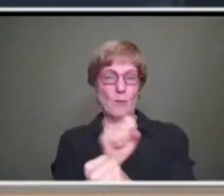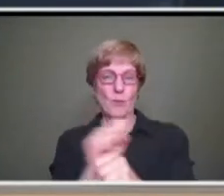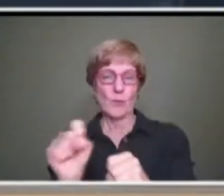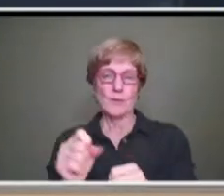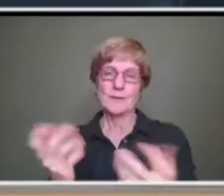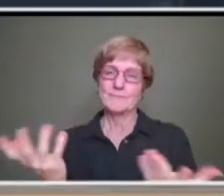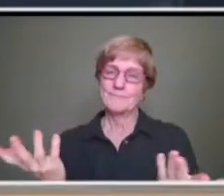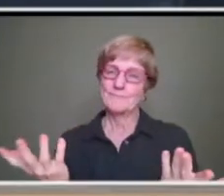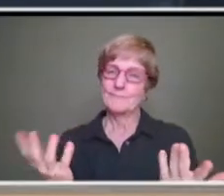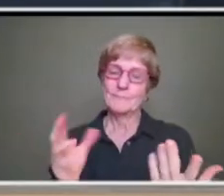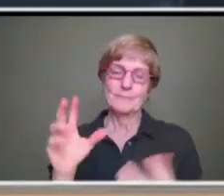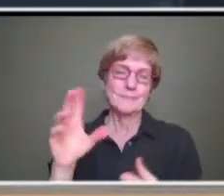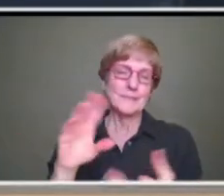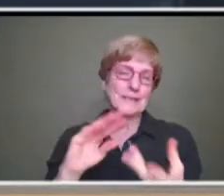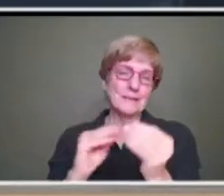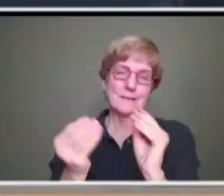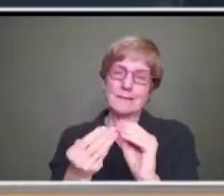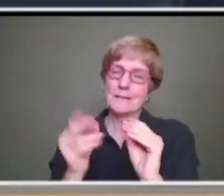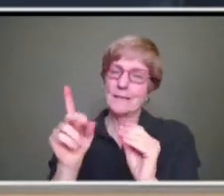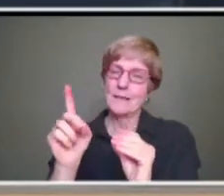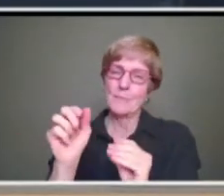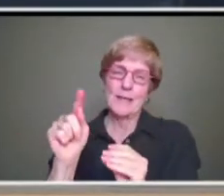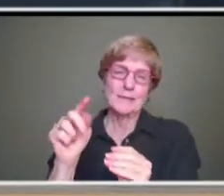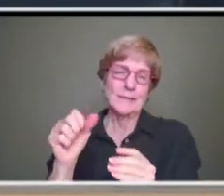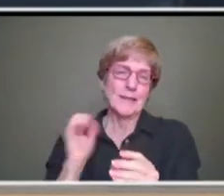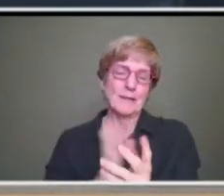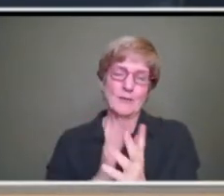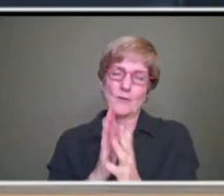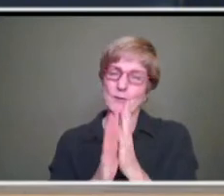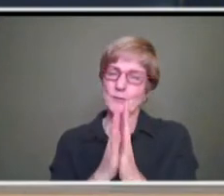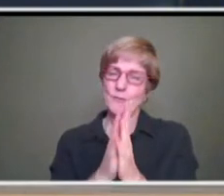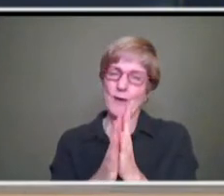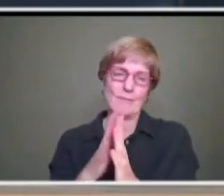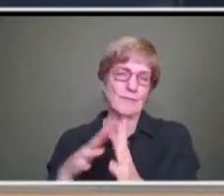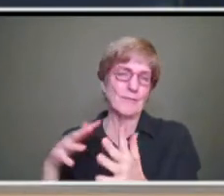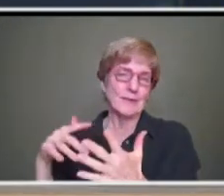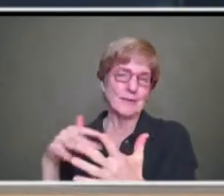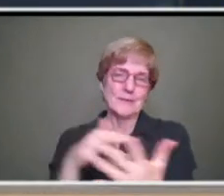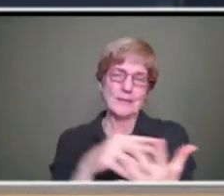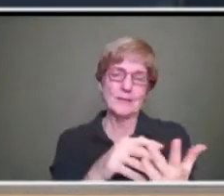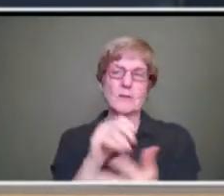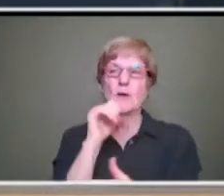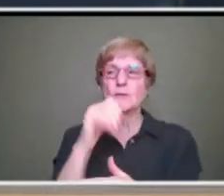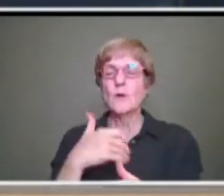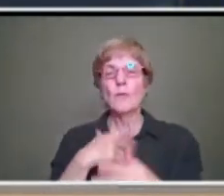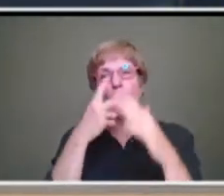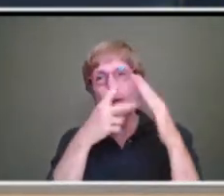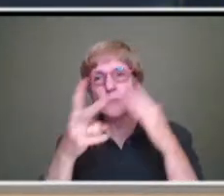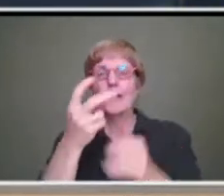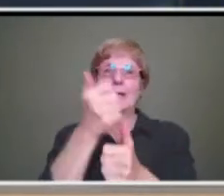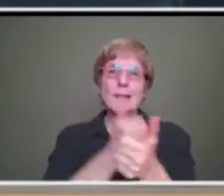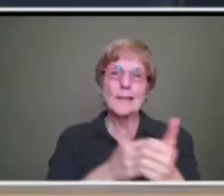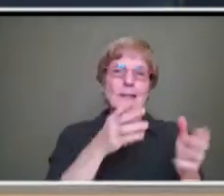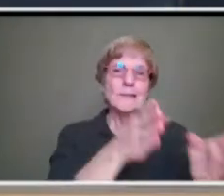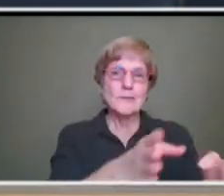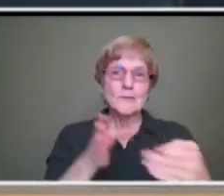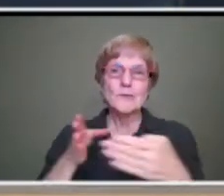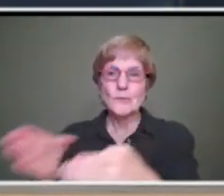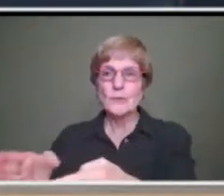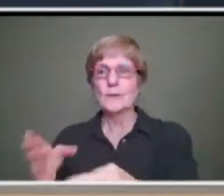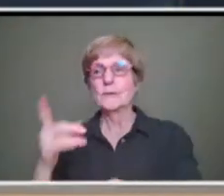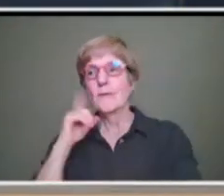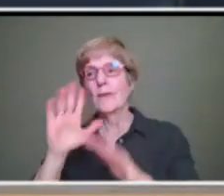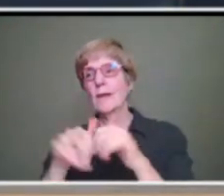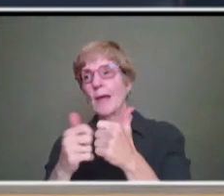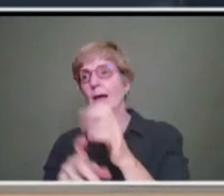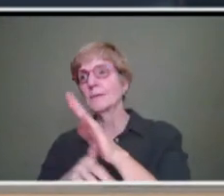it's just the data Within These traffic studies we don't have projections for every street um you know based on how development's occurring in